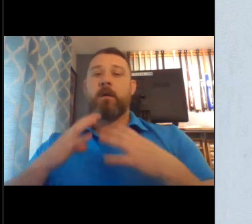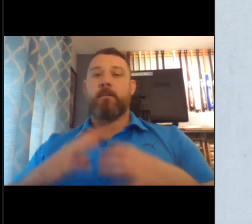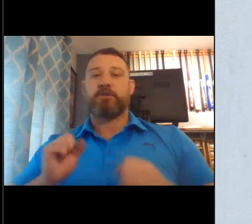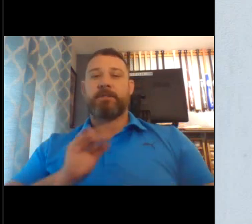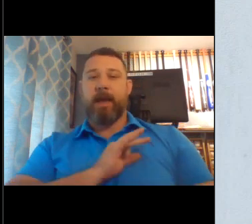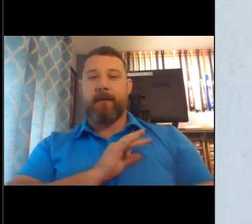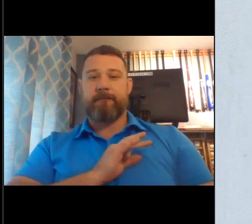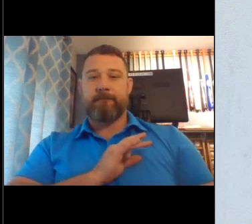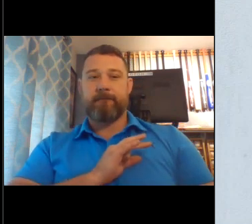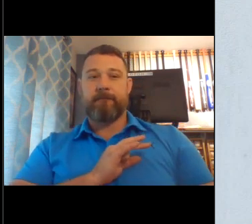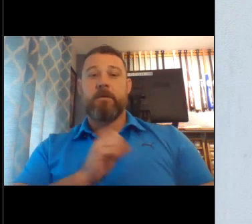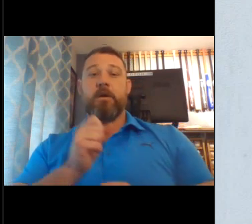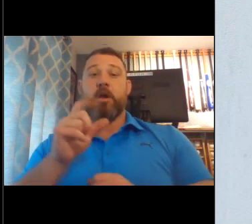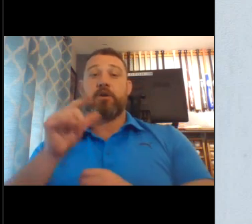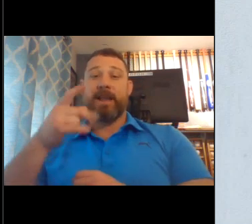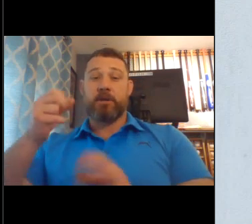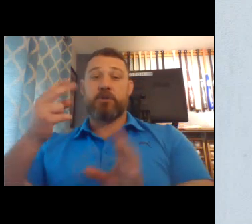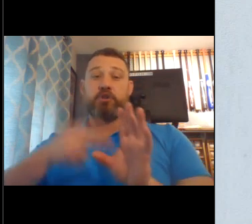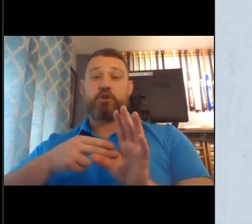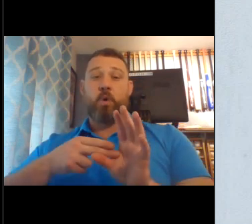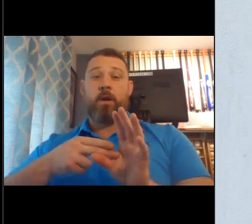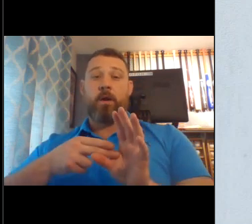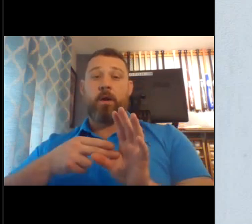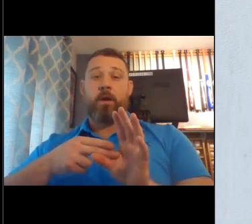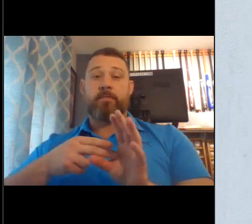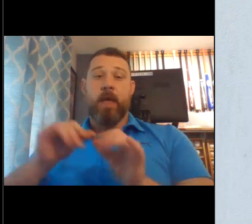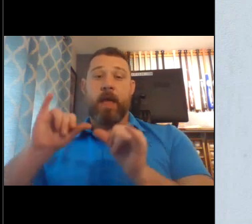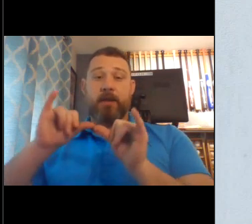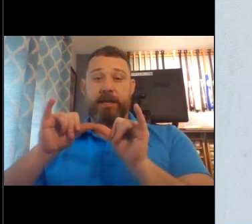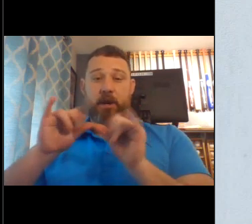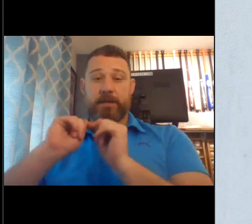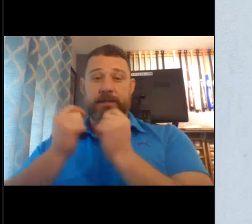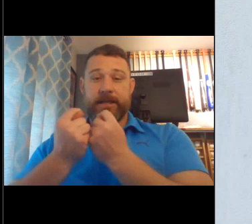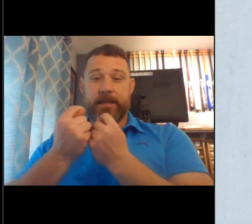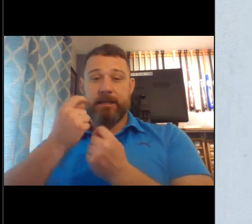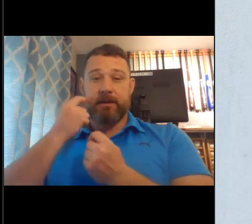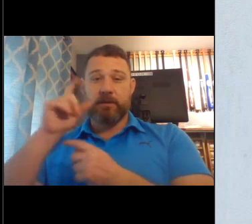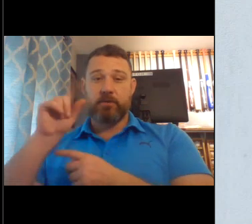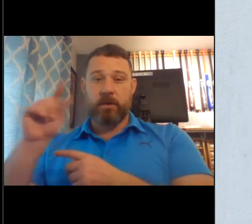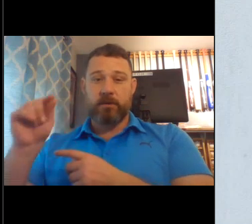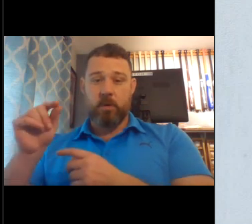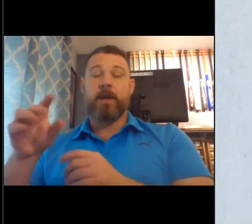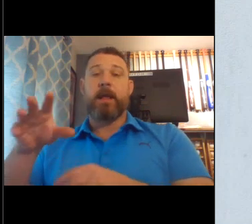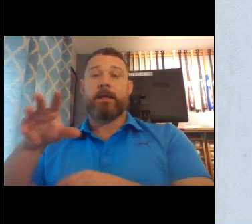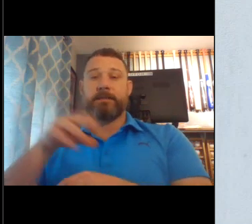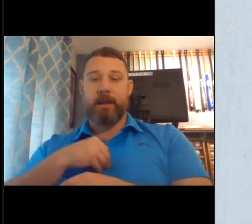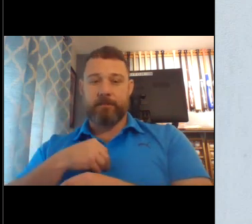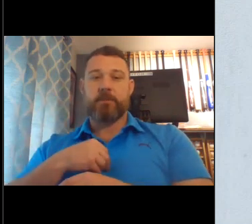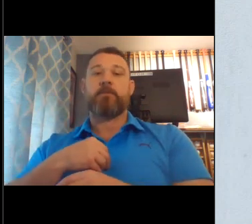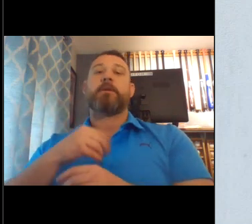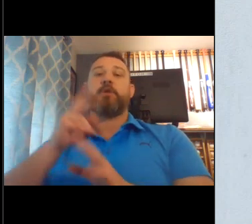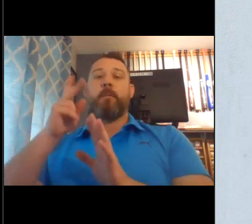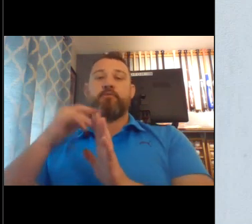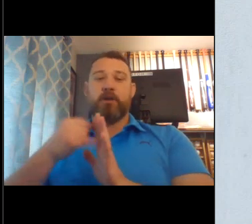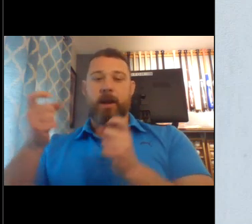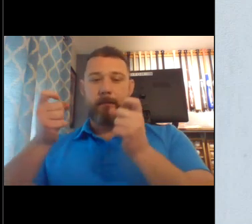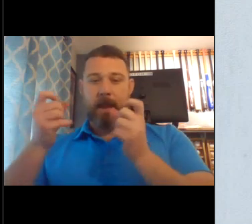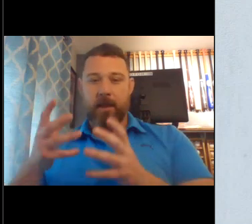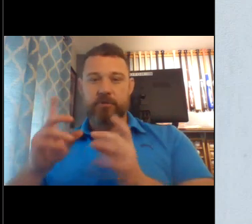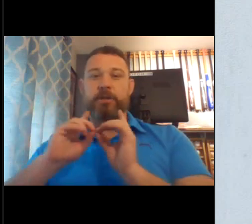Gurtej, who joined the Commission's engineering team in May 2020, recently accepted a commission with Caltrans as a project manager in District